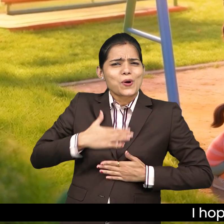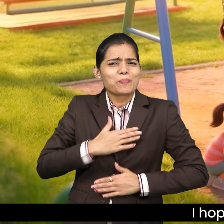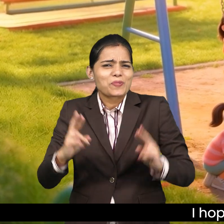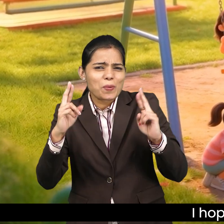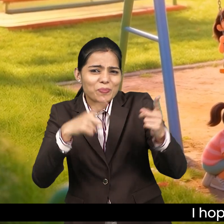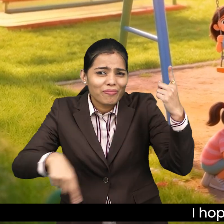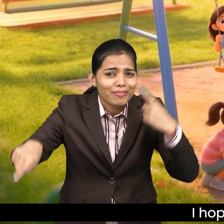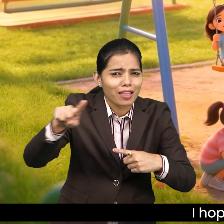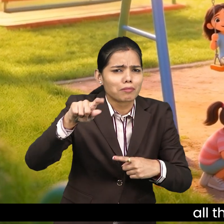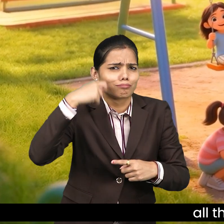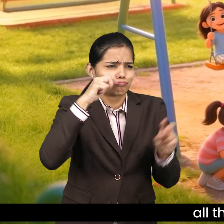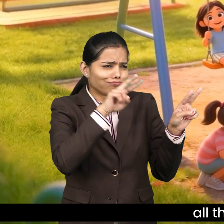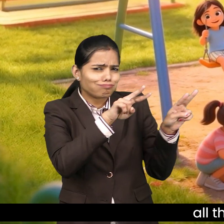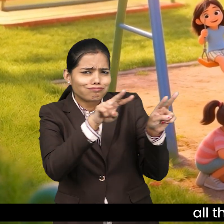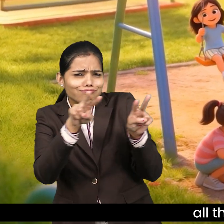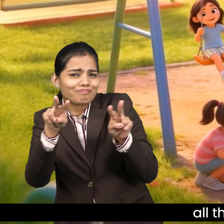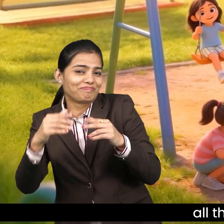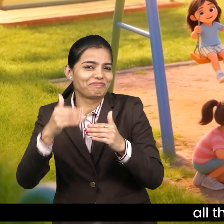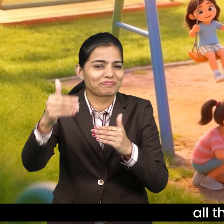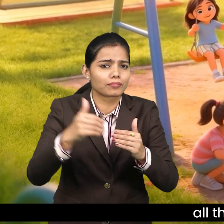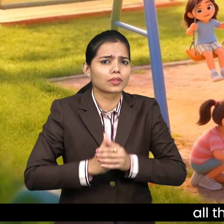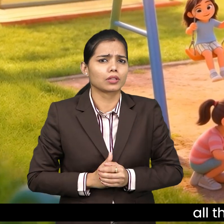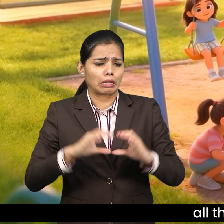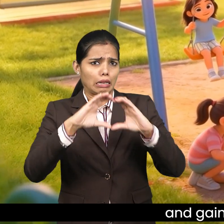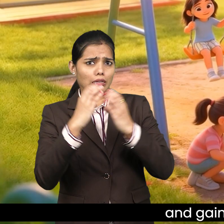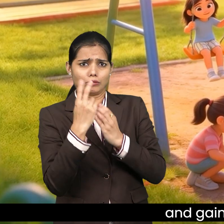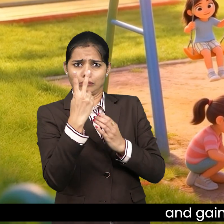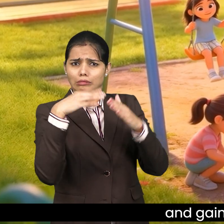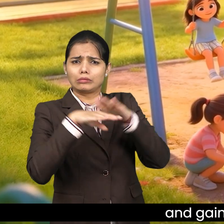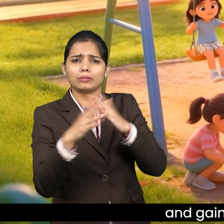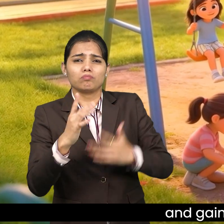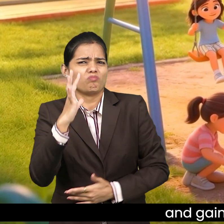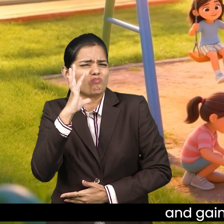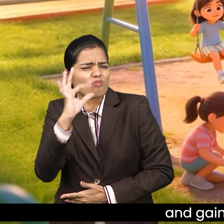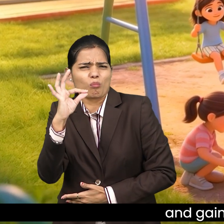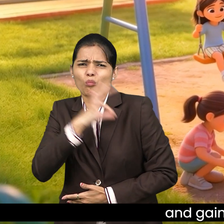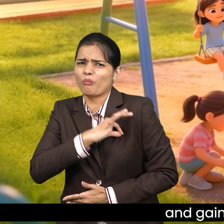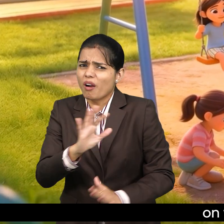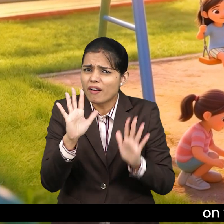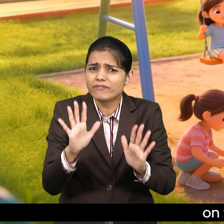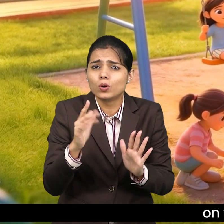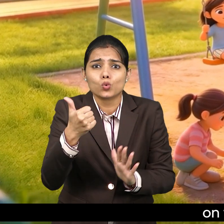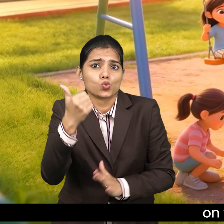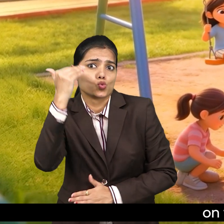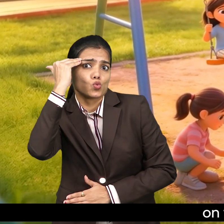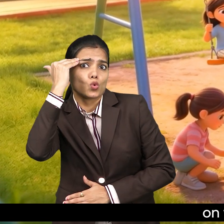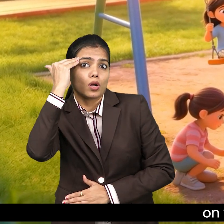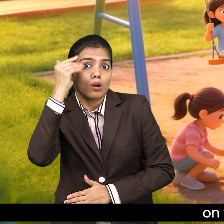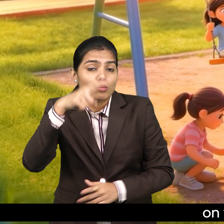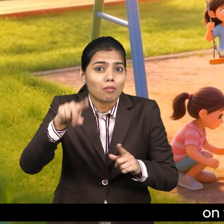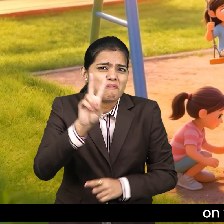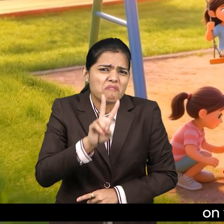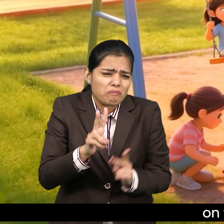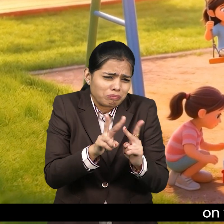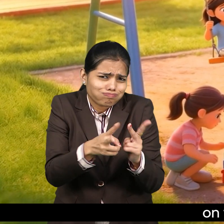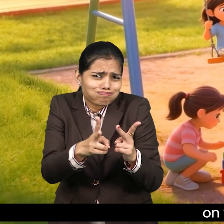I hope you are enjoying all the videos of class 2 and gaining a good knowledge on various